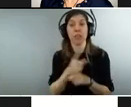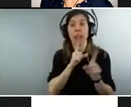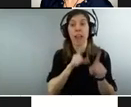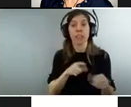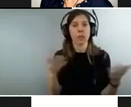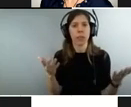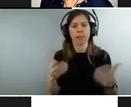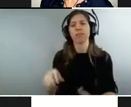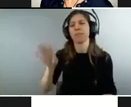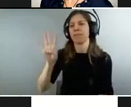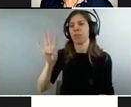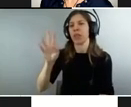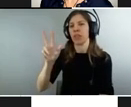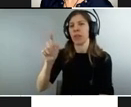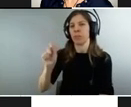is